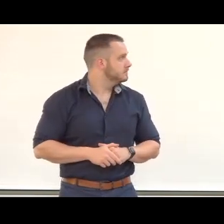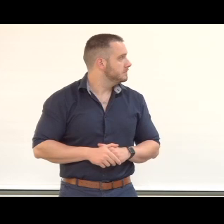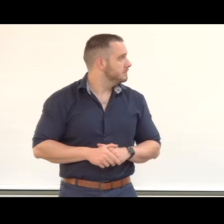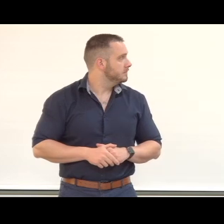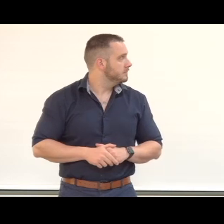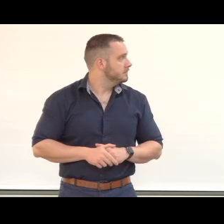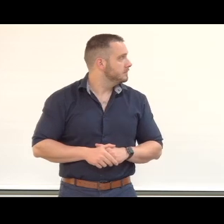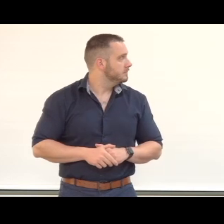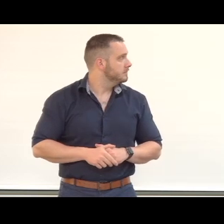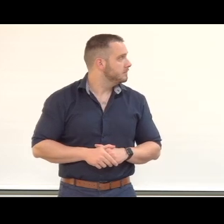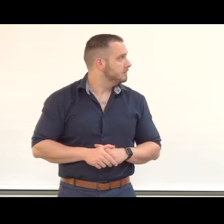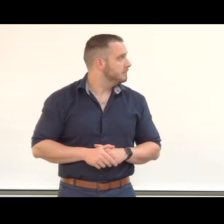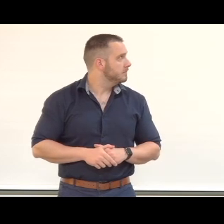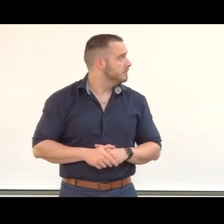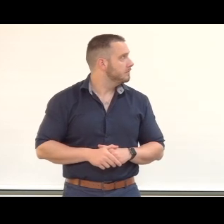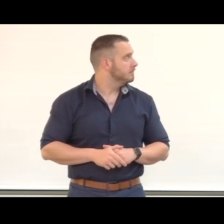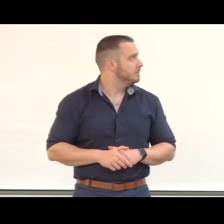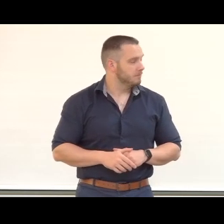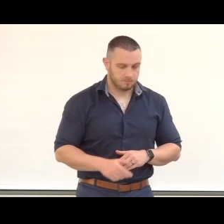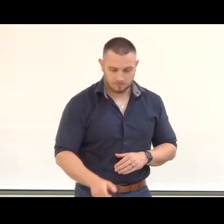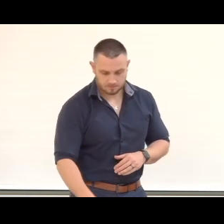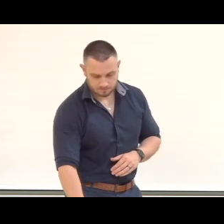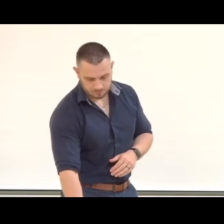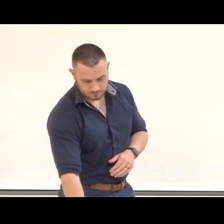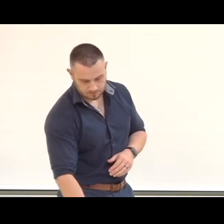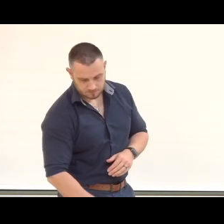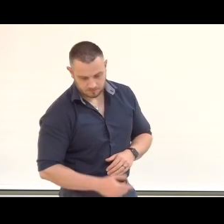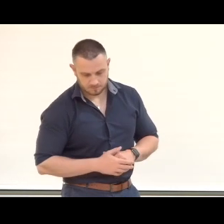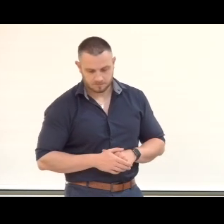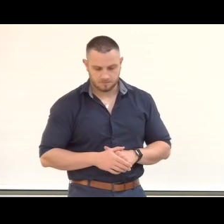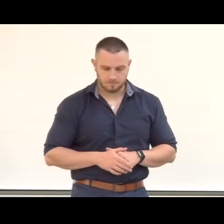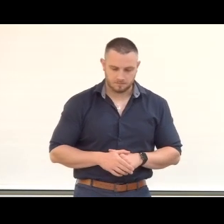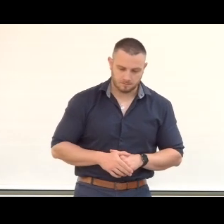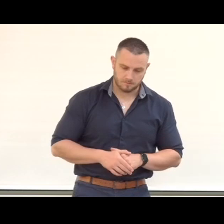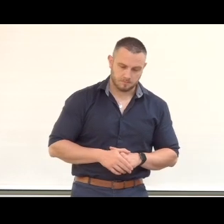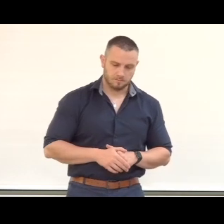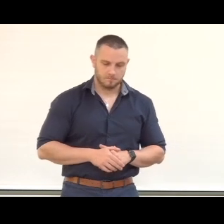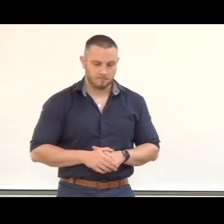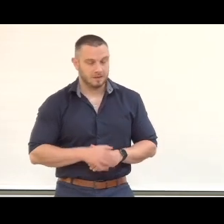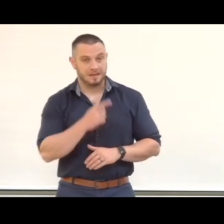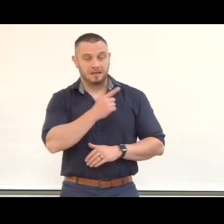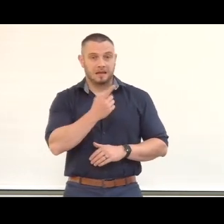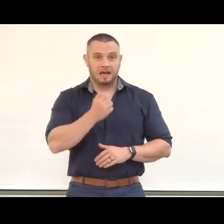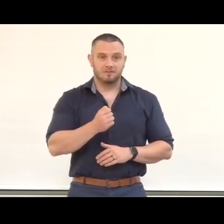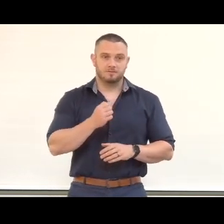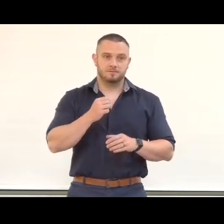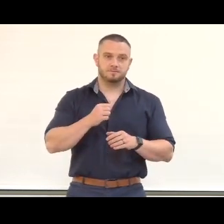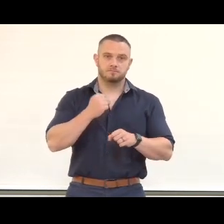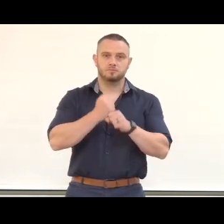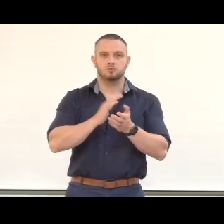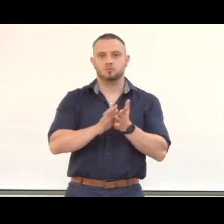And let's just continue because there's so much to show. Here you see some of our GOST